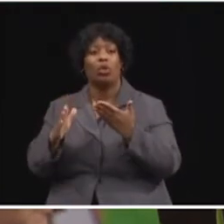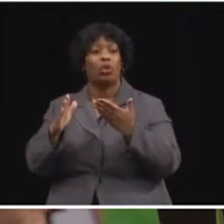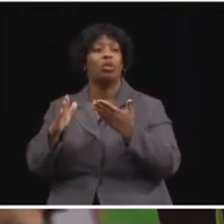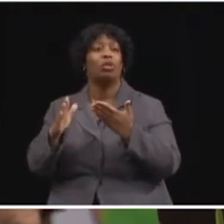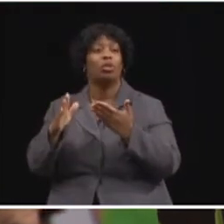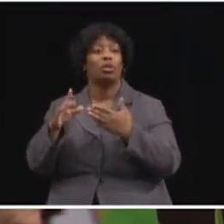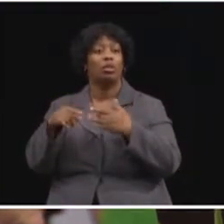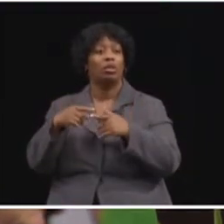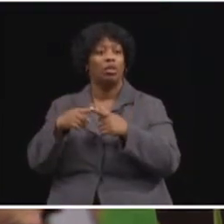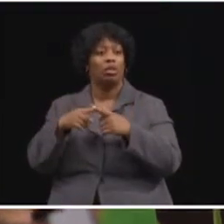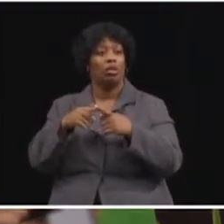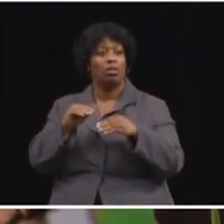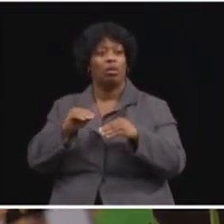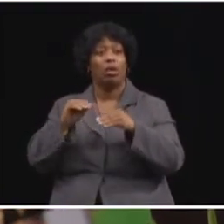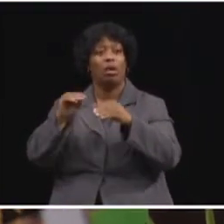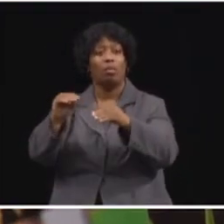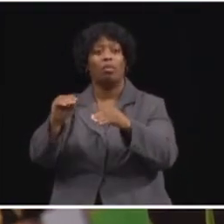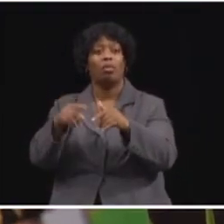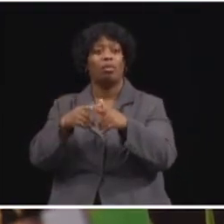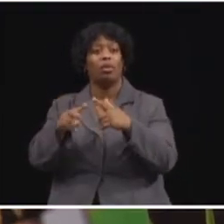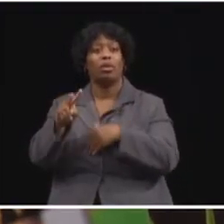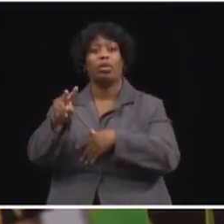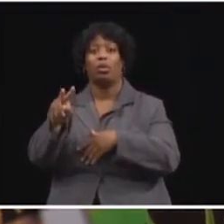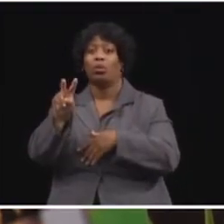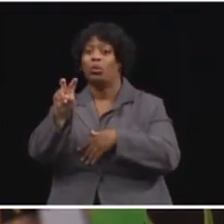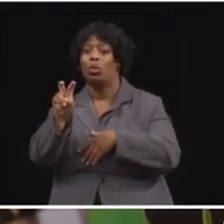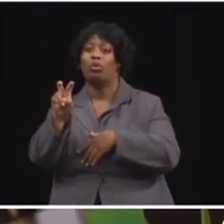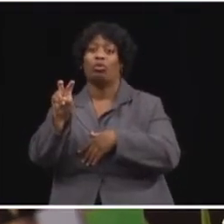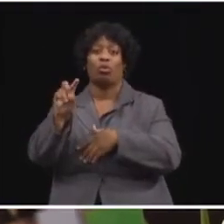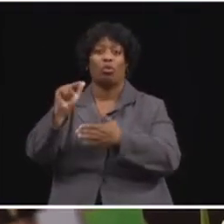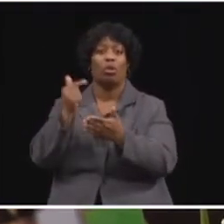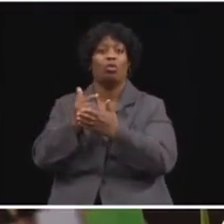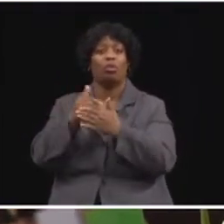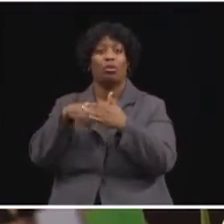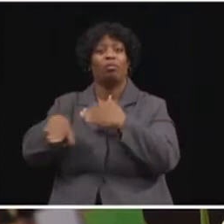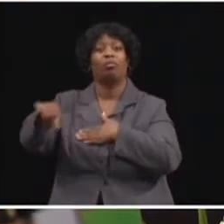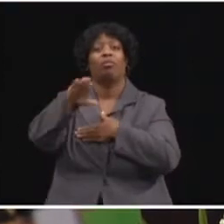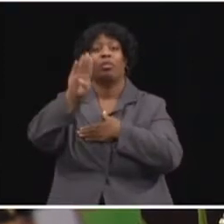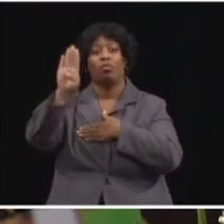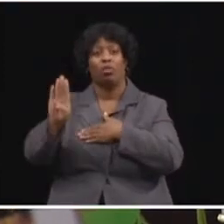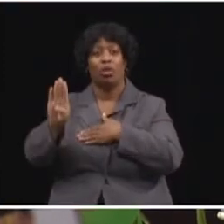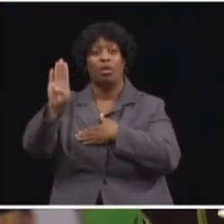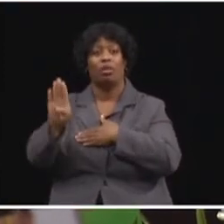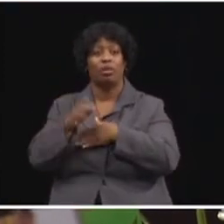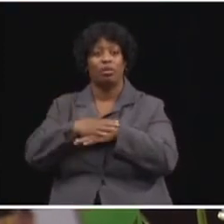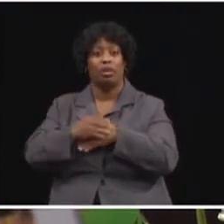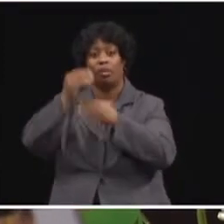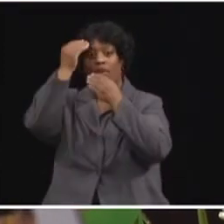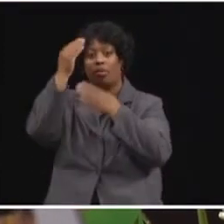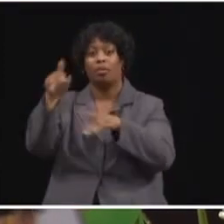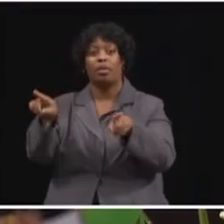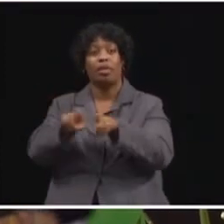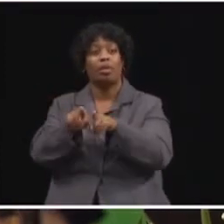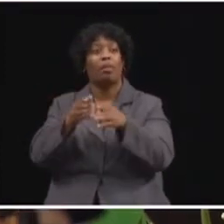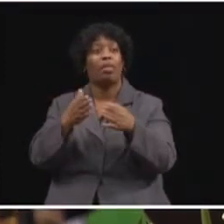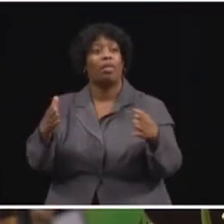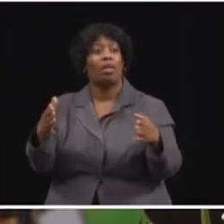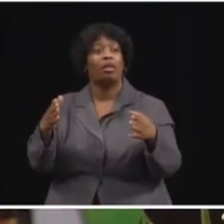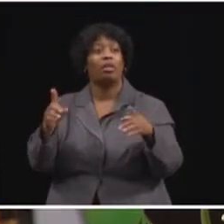I move and attend 200 graduations throughout the borough of Brooklyn, I'm saying the same thing. It's about